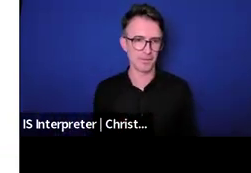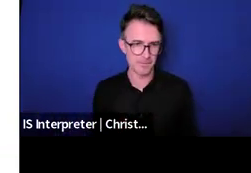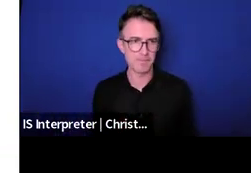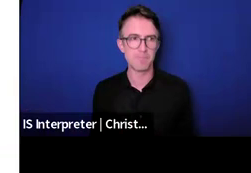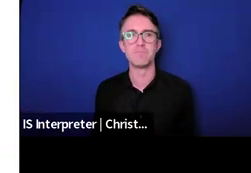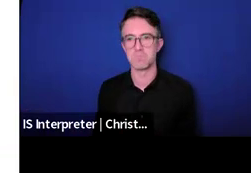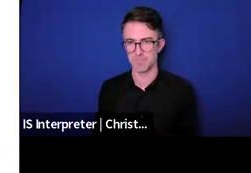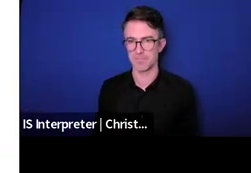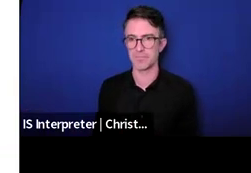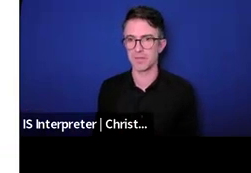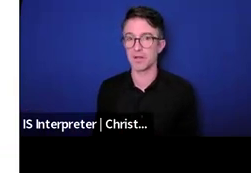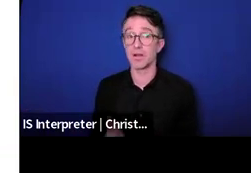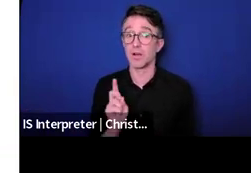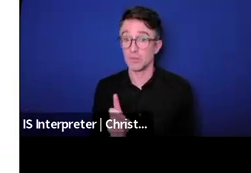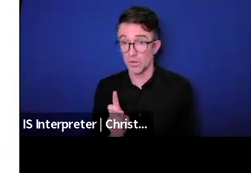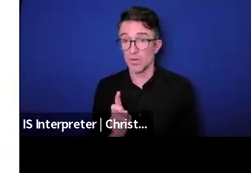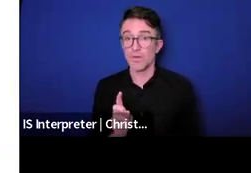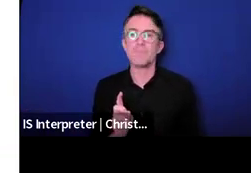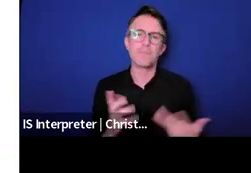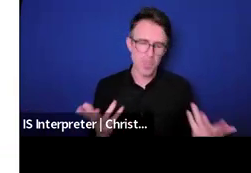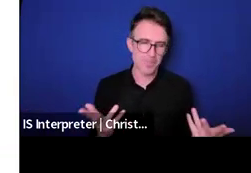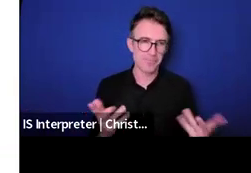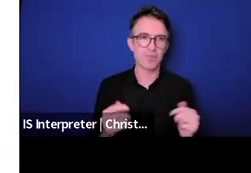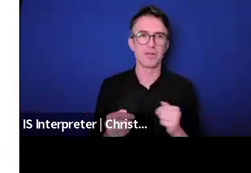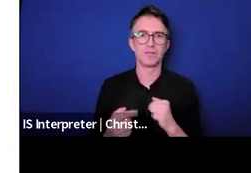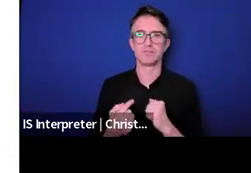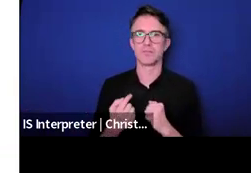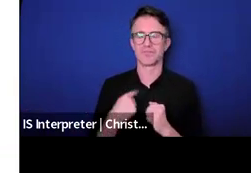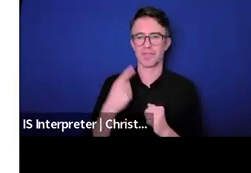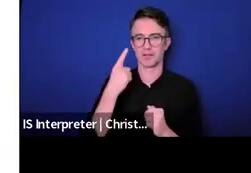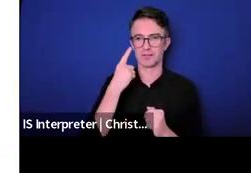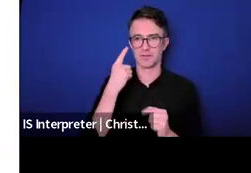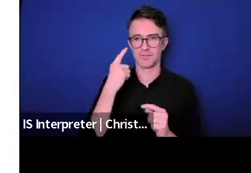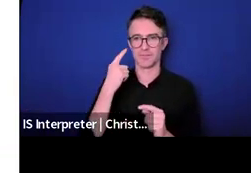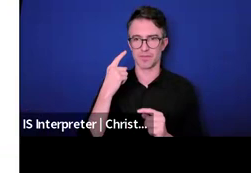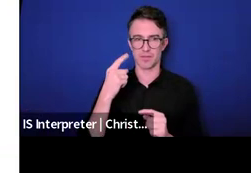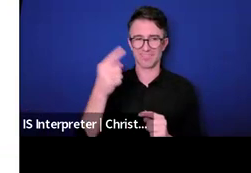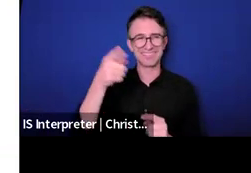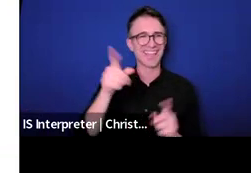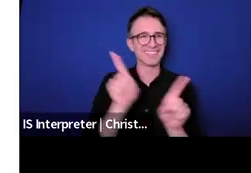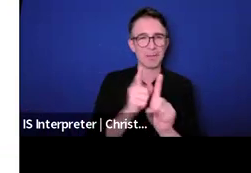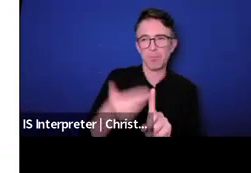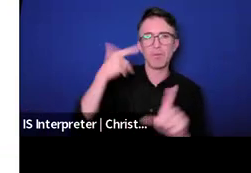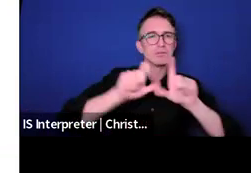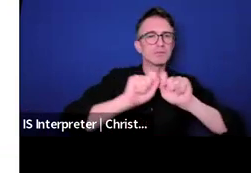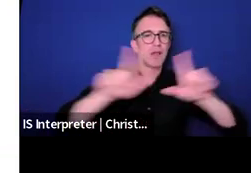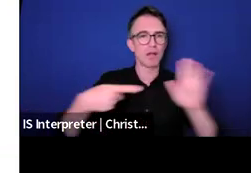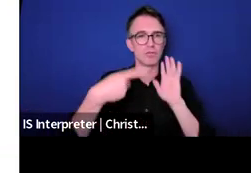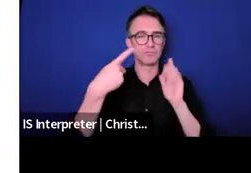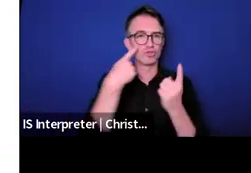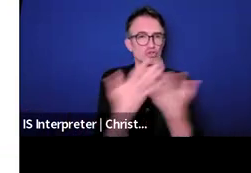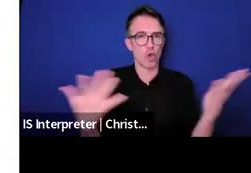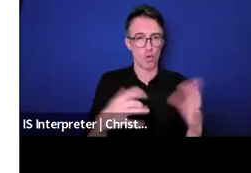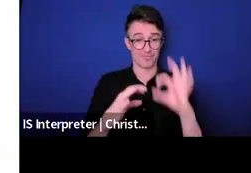of multi-sectoral policies, programs, and services. So it's not just one set of services, one